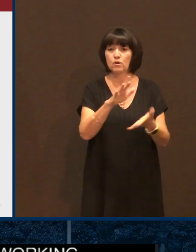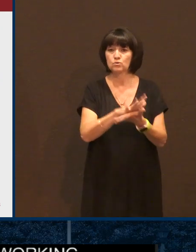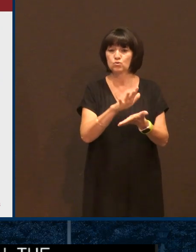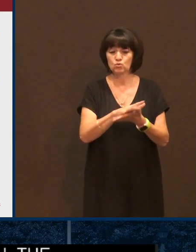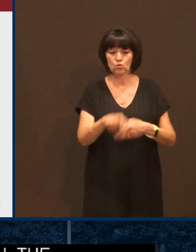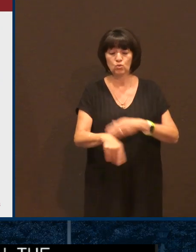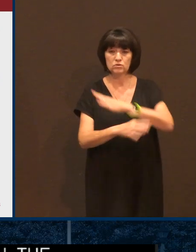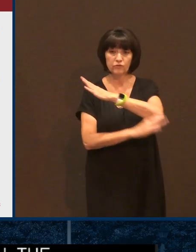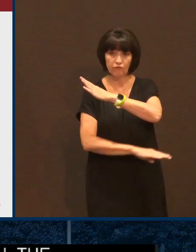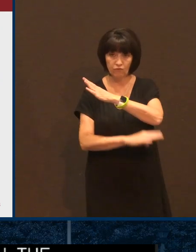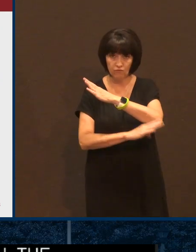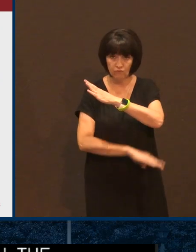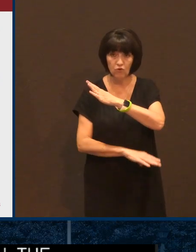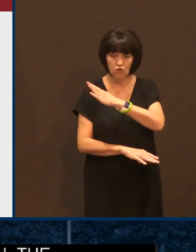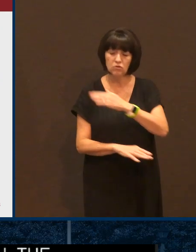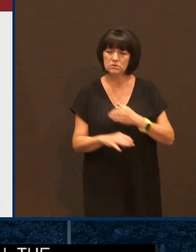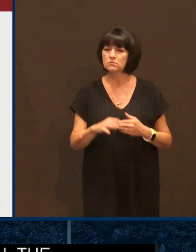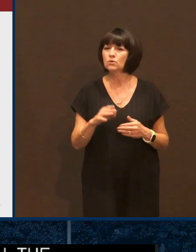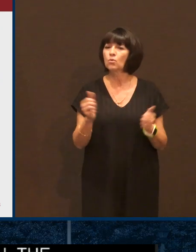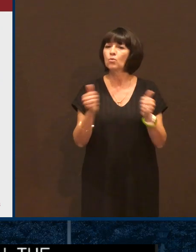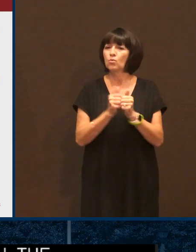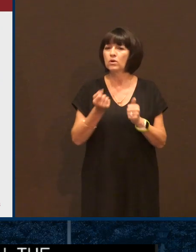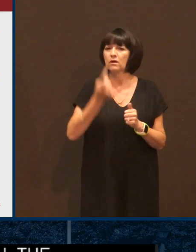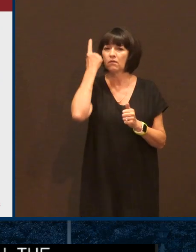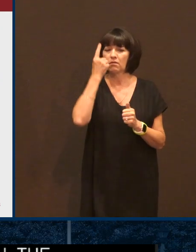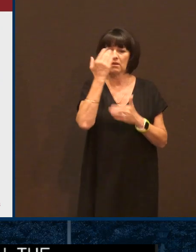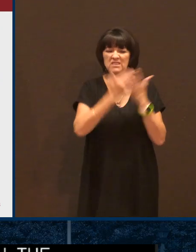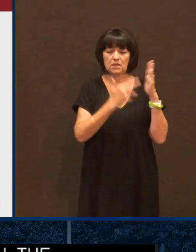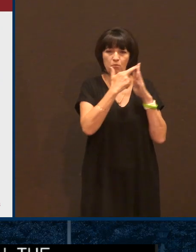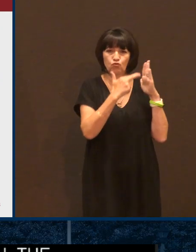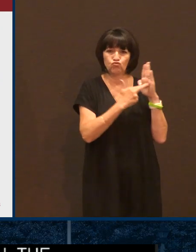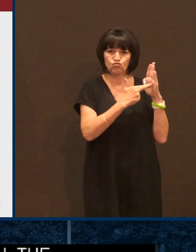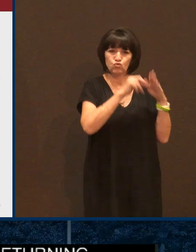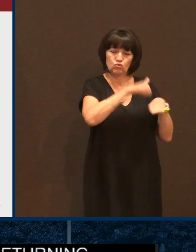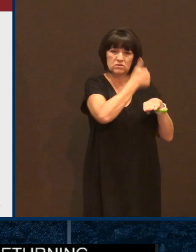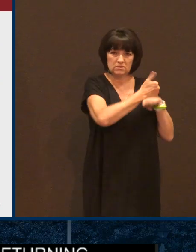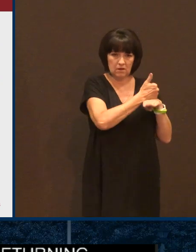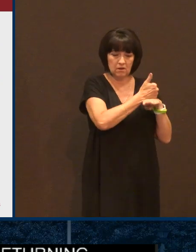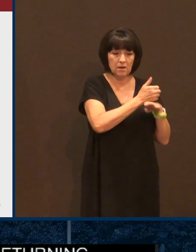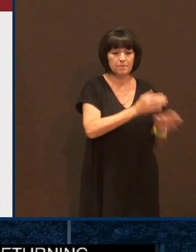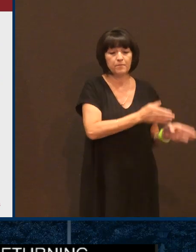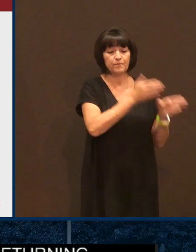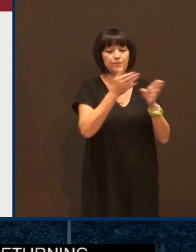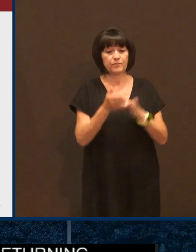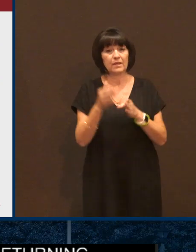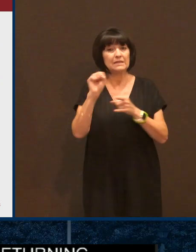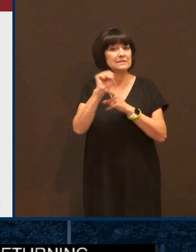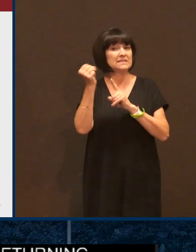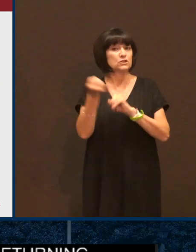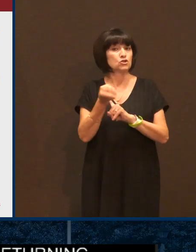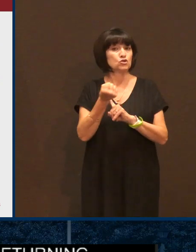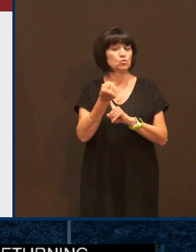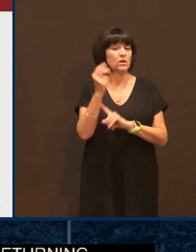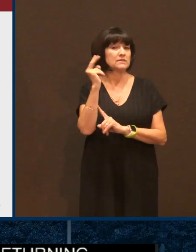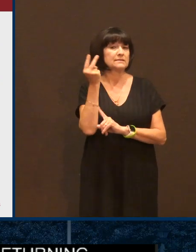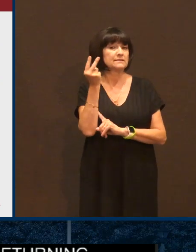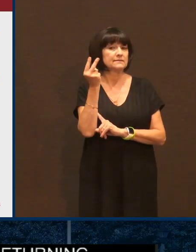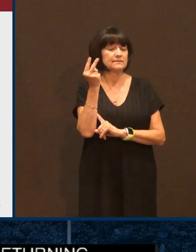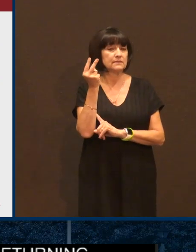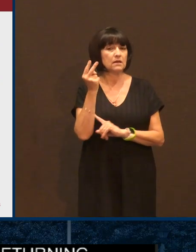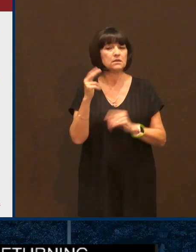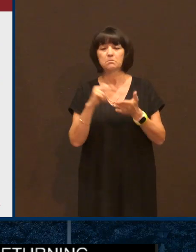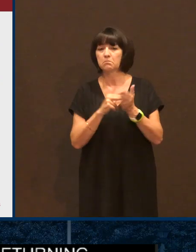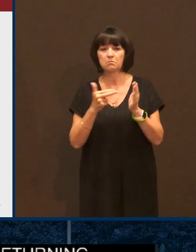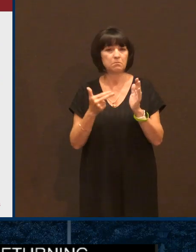had certain precautionary measures in place. Scenario 2 moved into a more moderate community spread